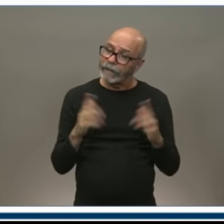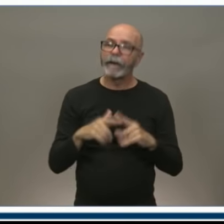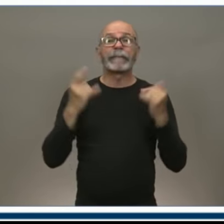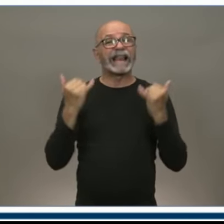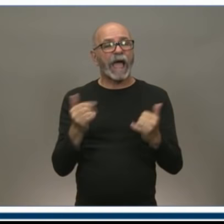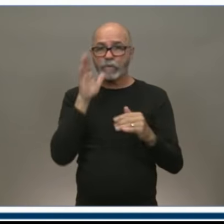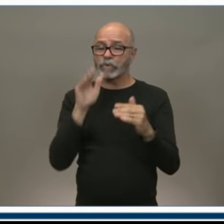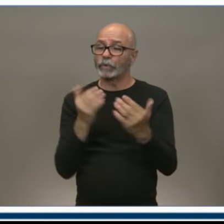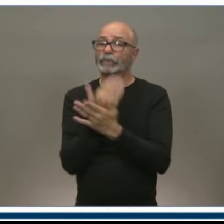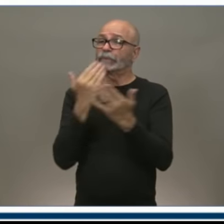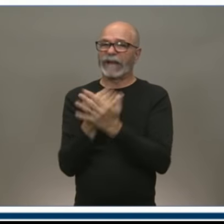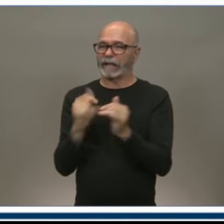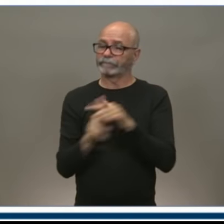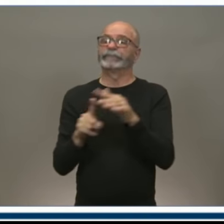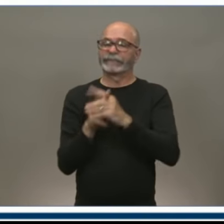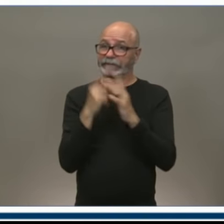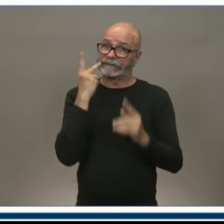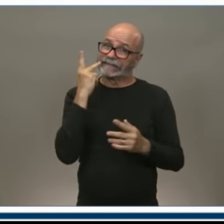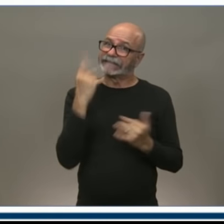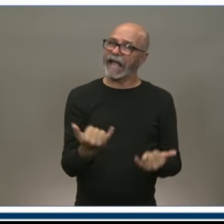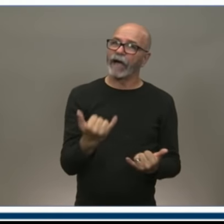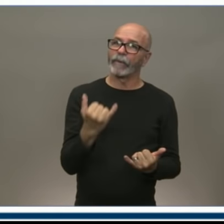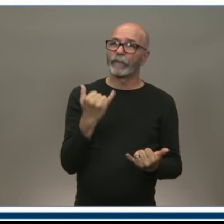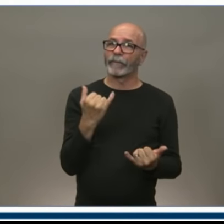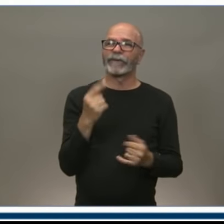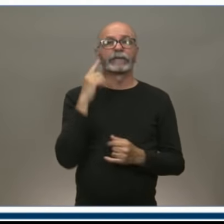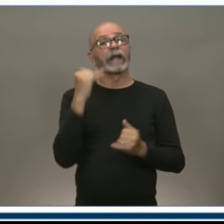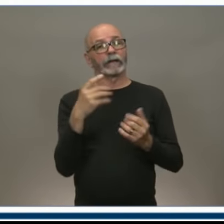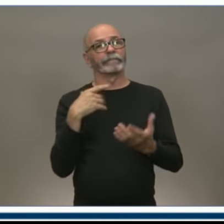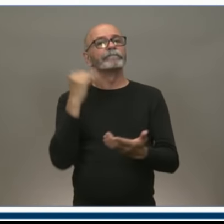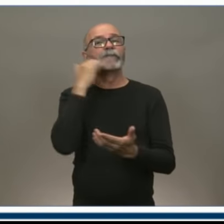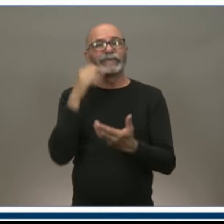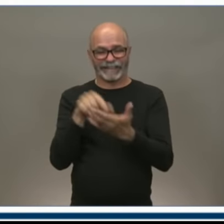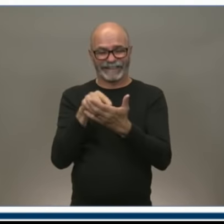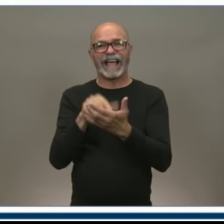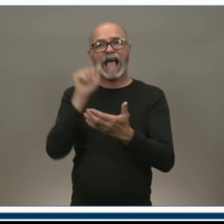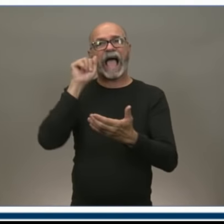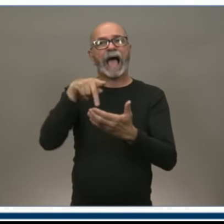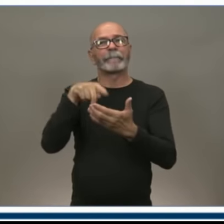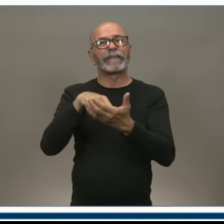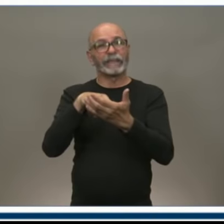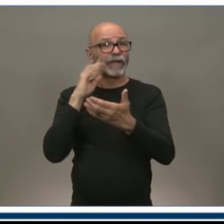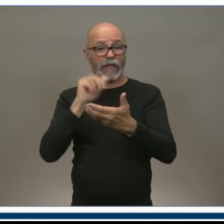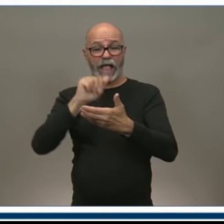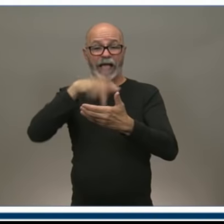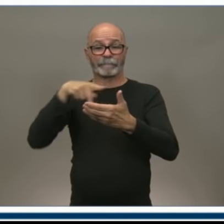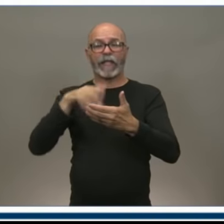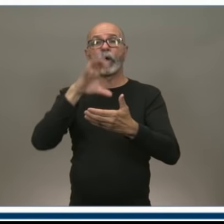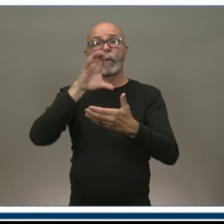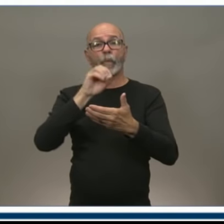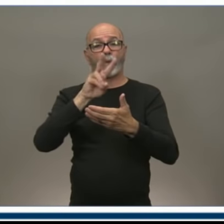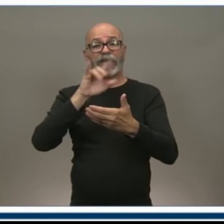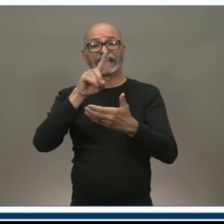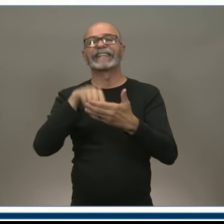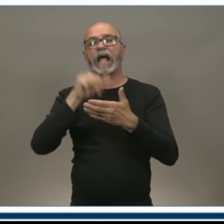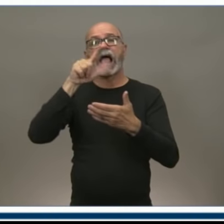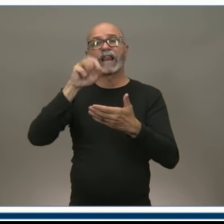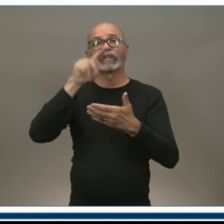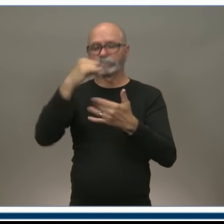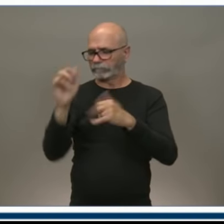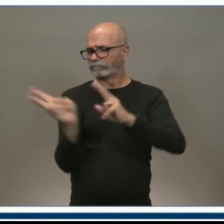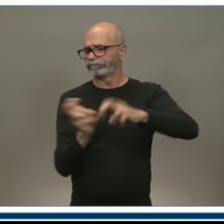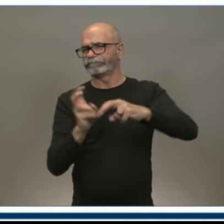the COVID alert lab. The COVID Alert app that is now out there that people can download. It's that'll